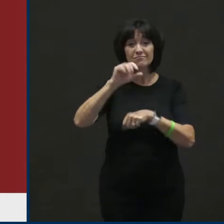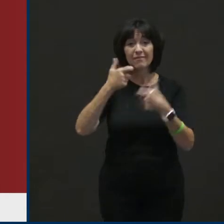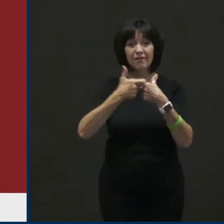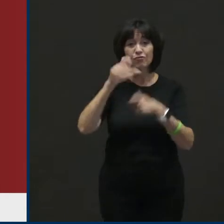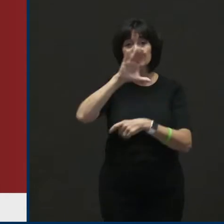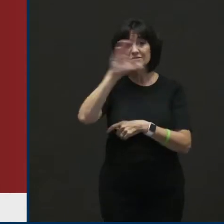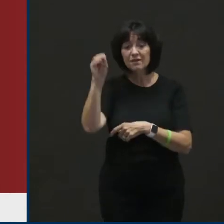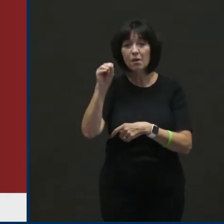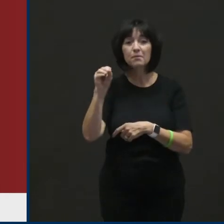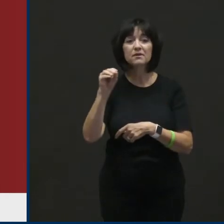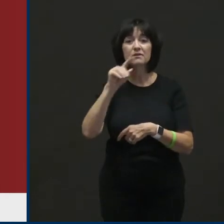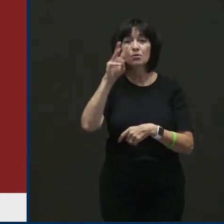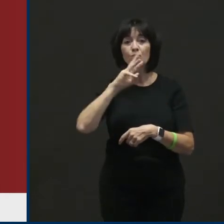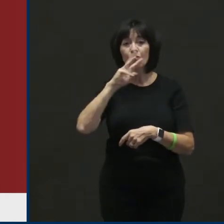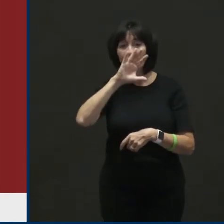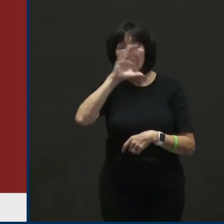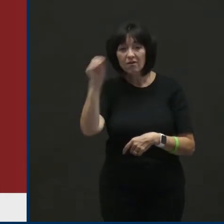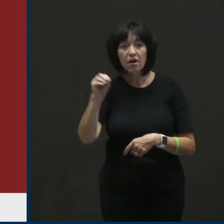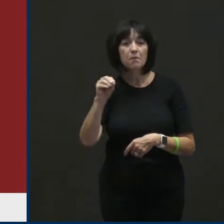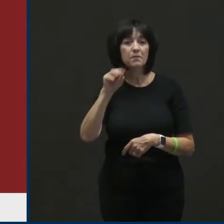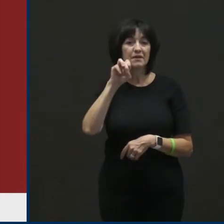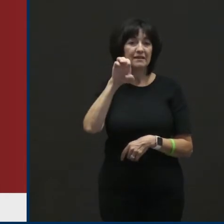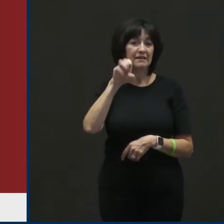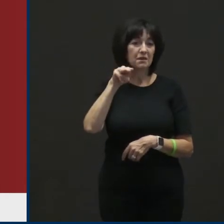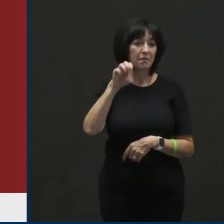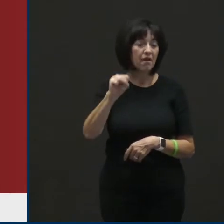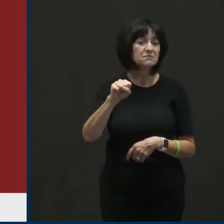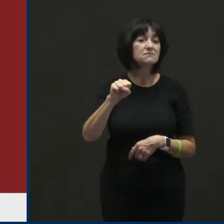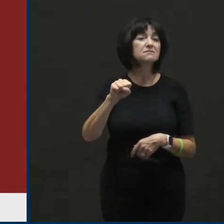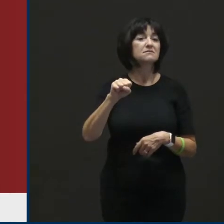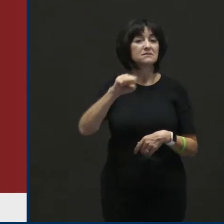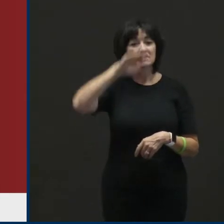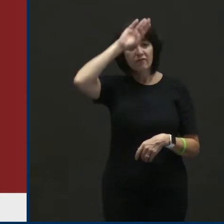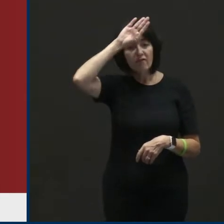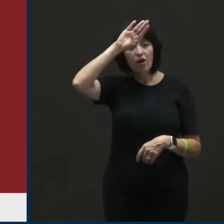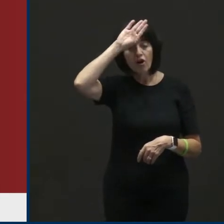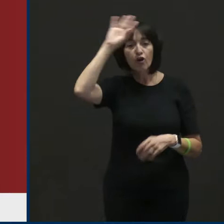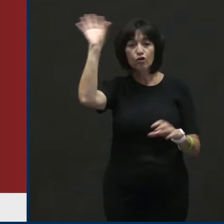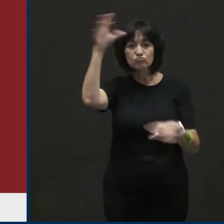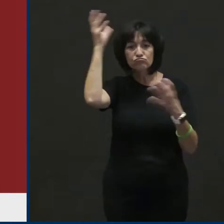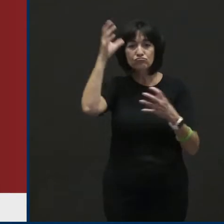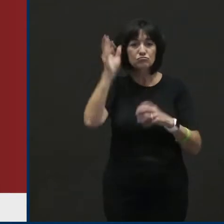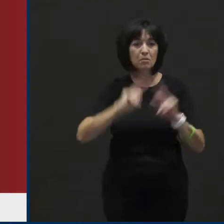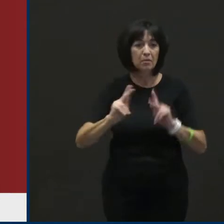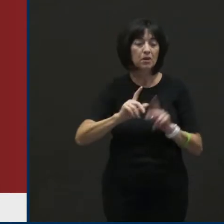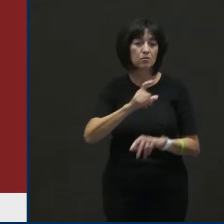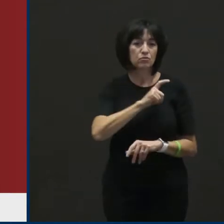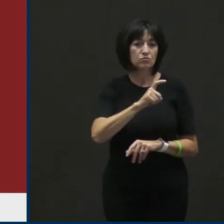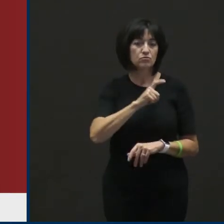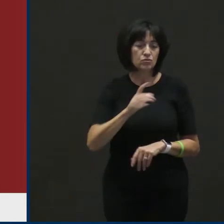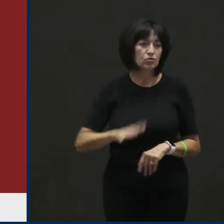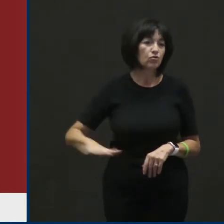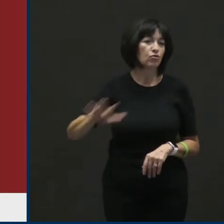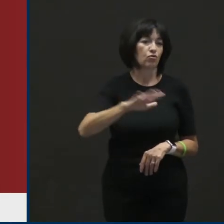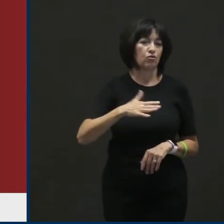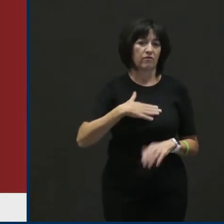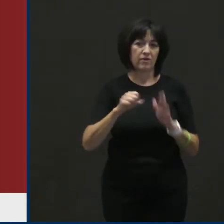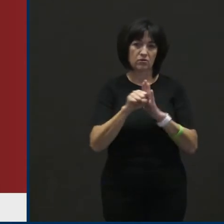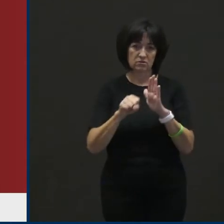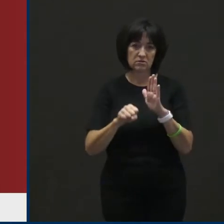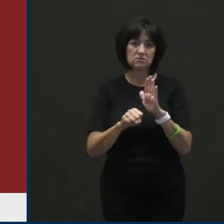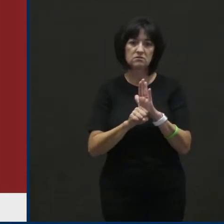responders, EMS, fire, police, law enforcement across our state, to our healthcare